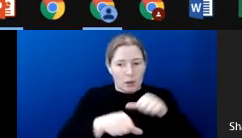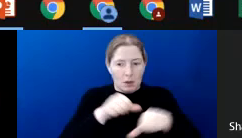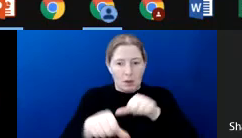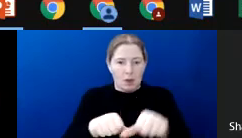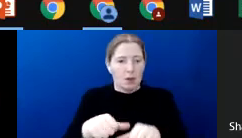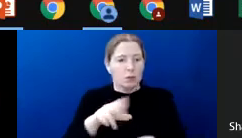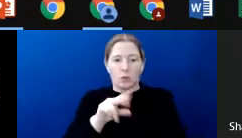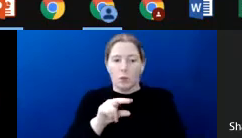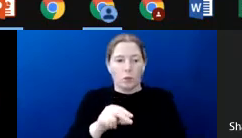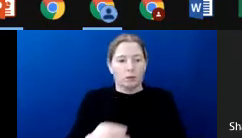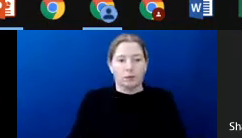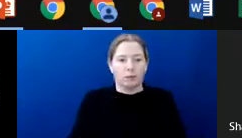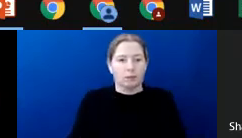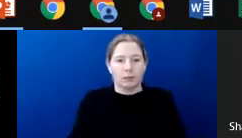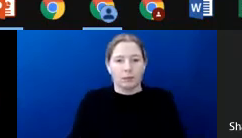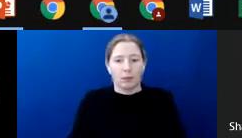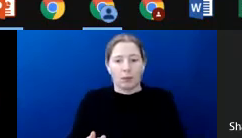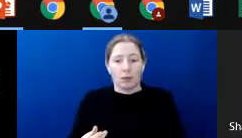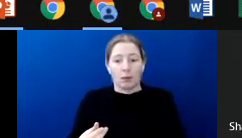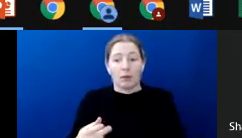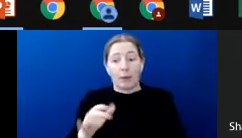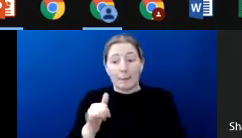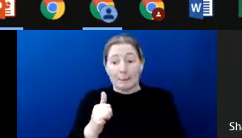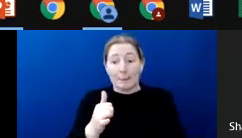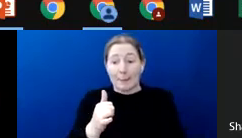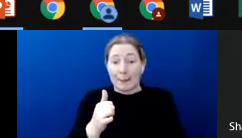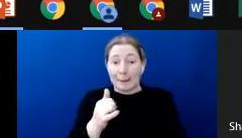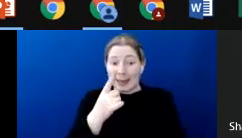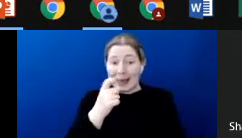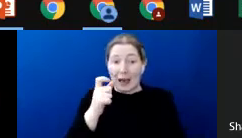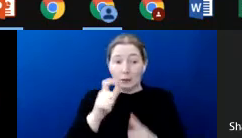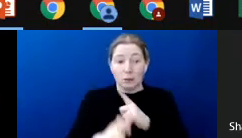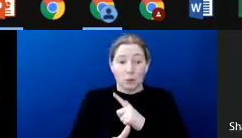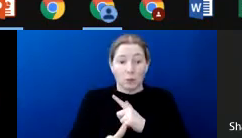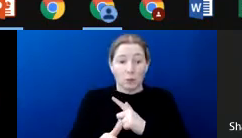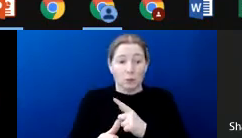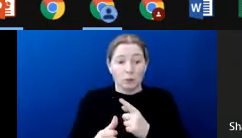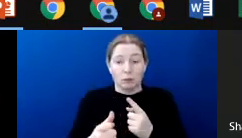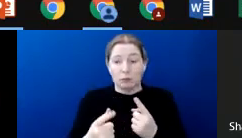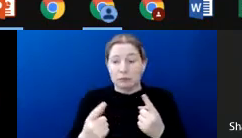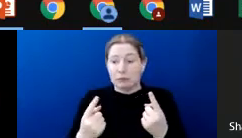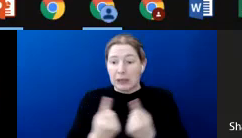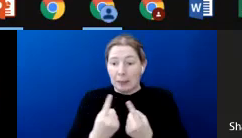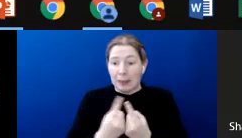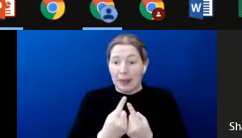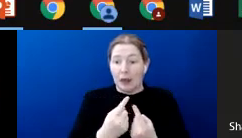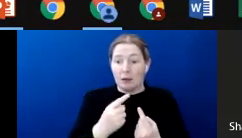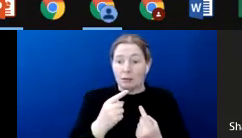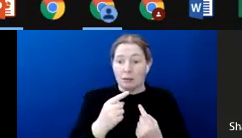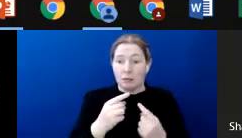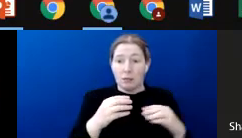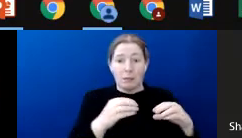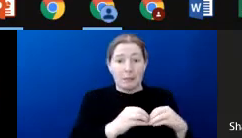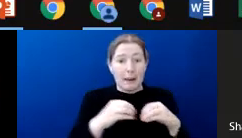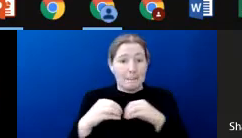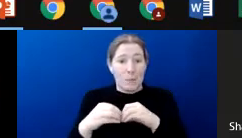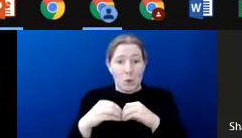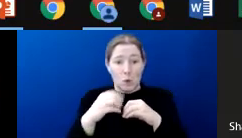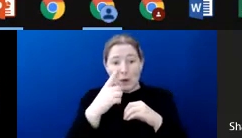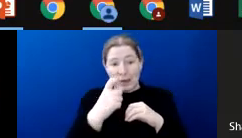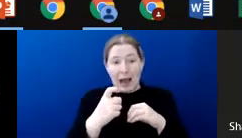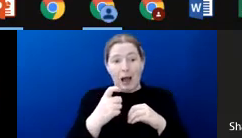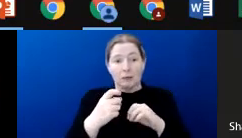No. It might be something that that Bamboo could develop for you guys, but